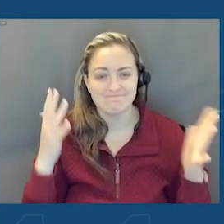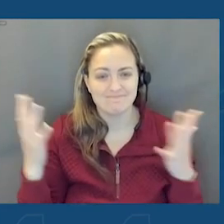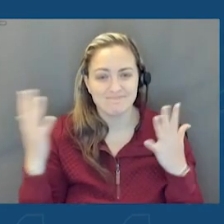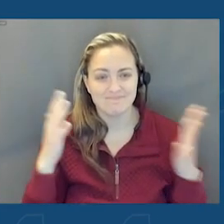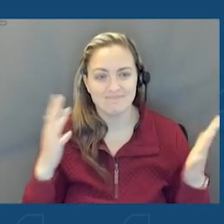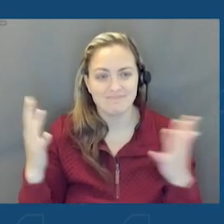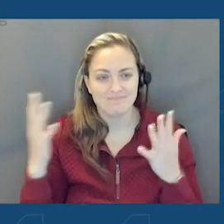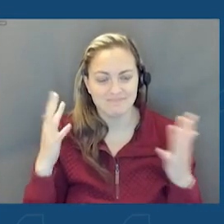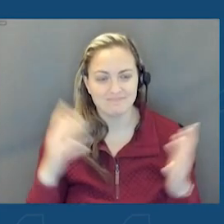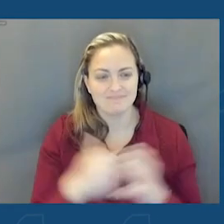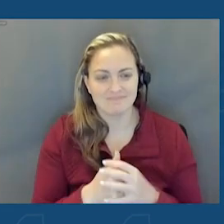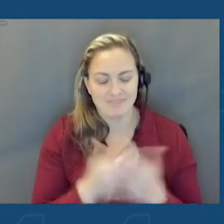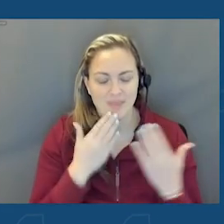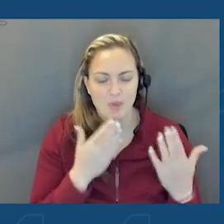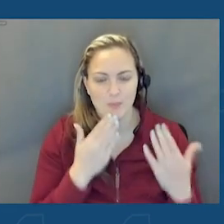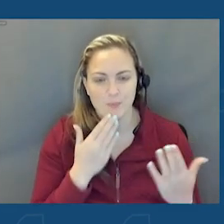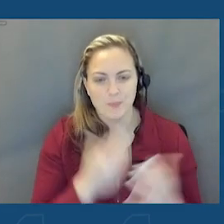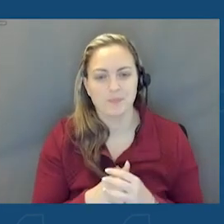Thank